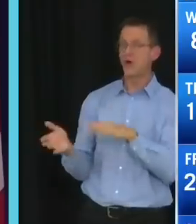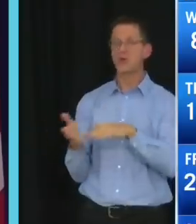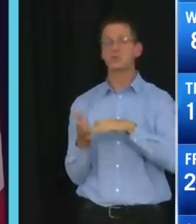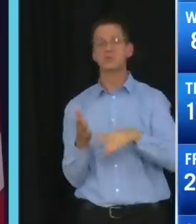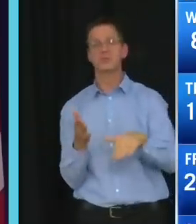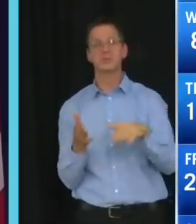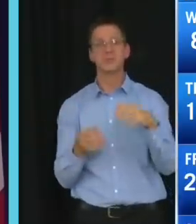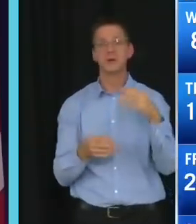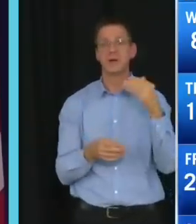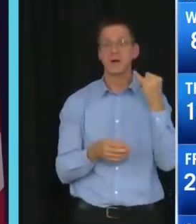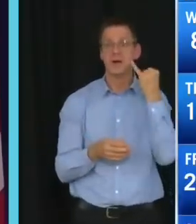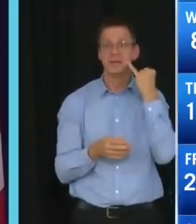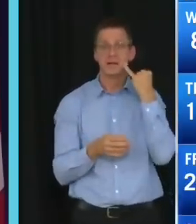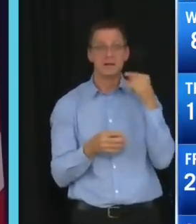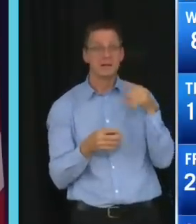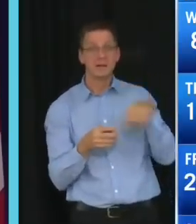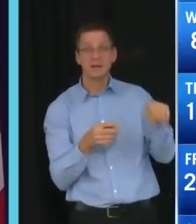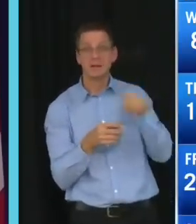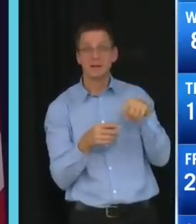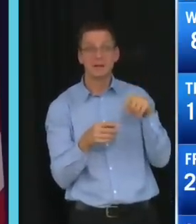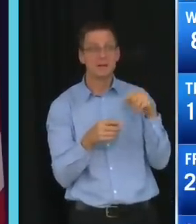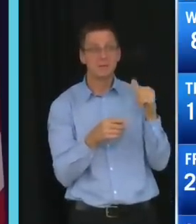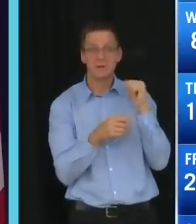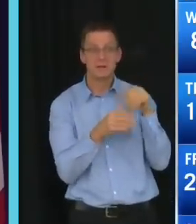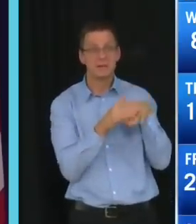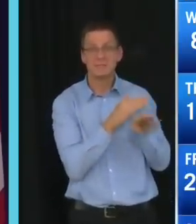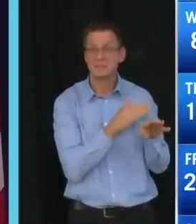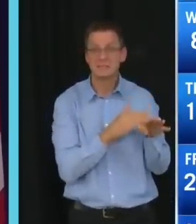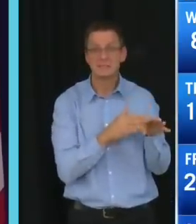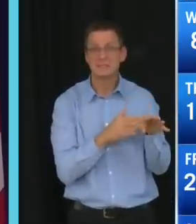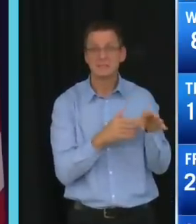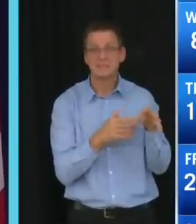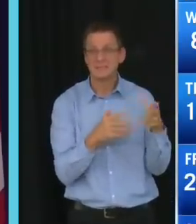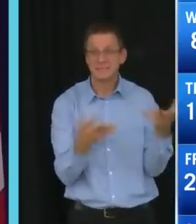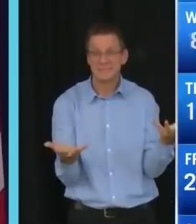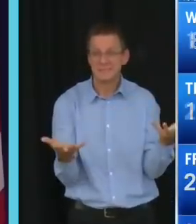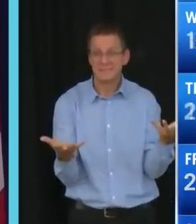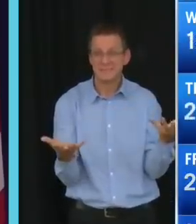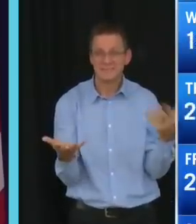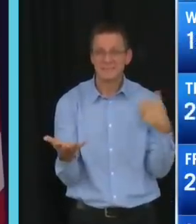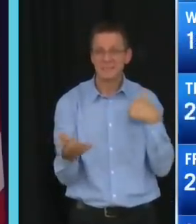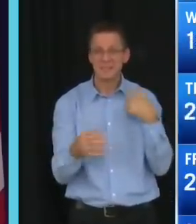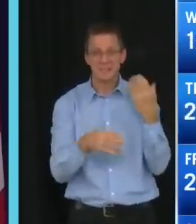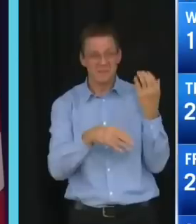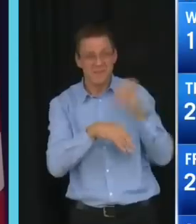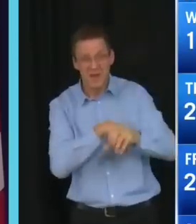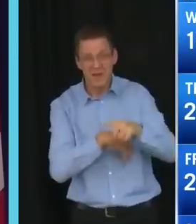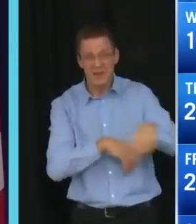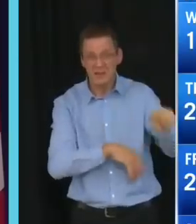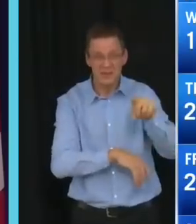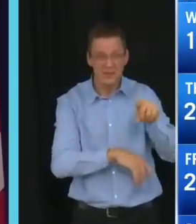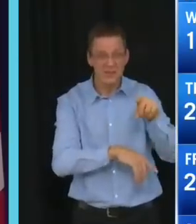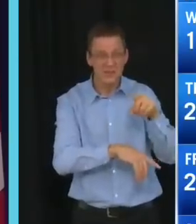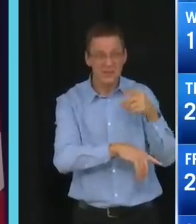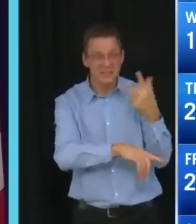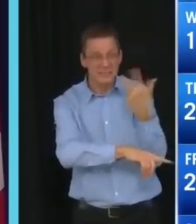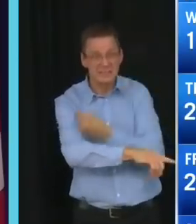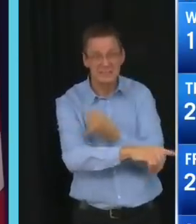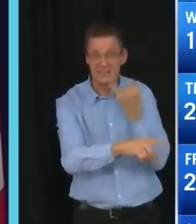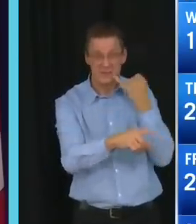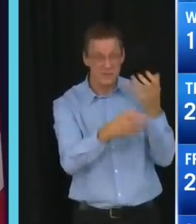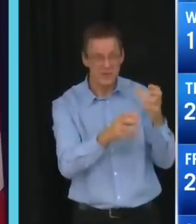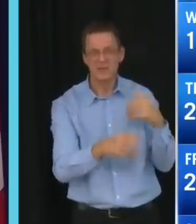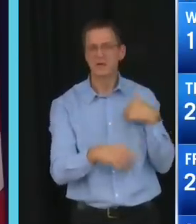transmission. No one will be compelled to get vaccinated against their wishes, and a negative test option will be offered